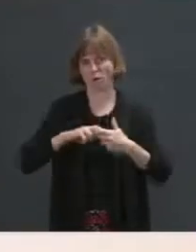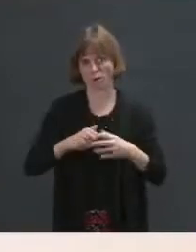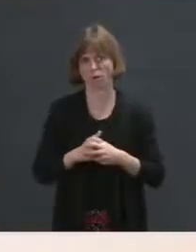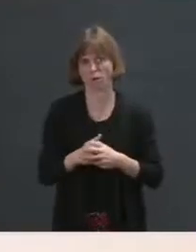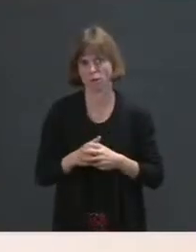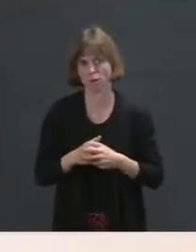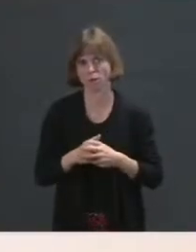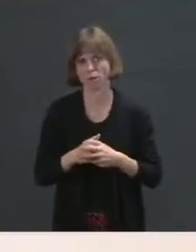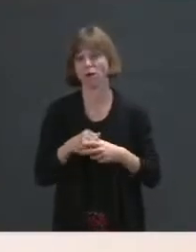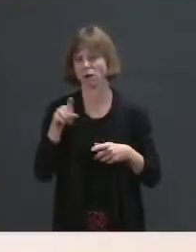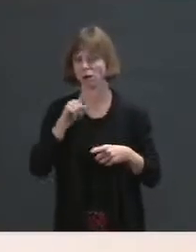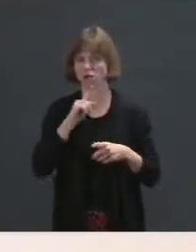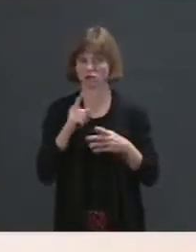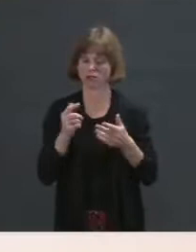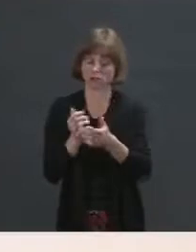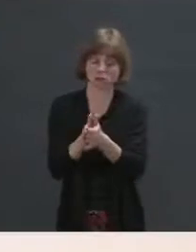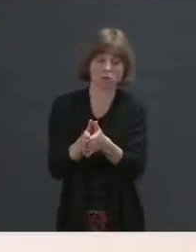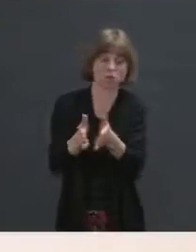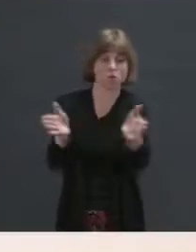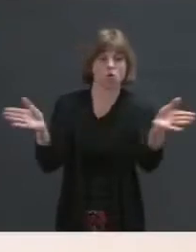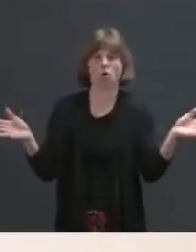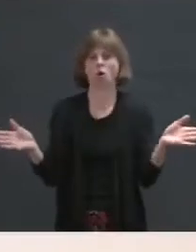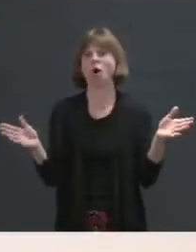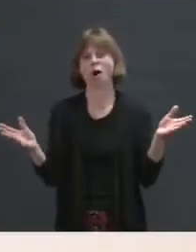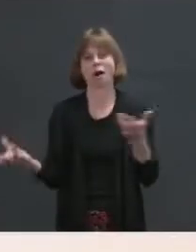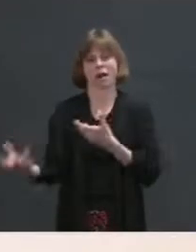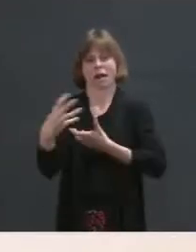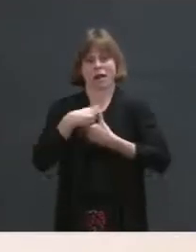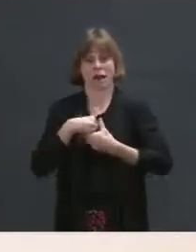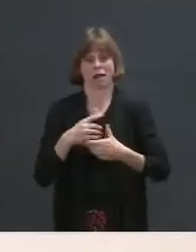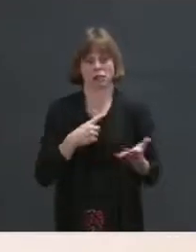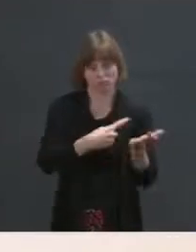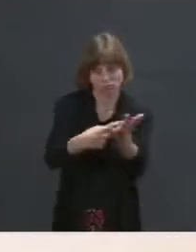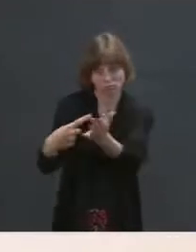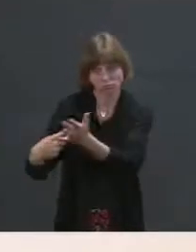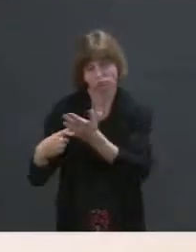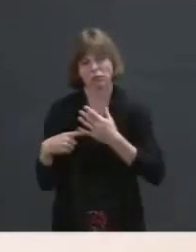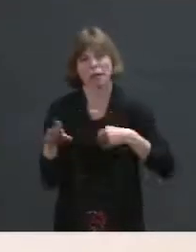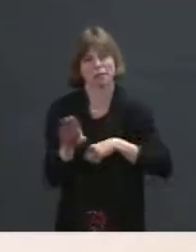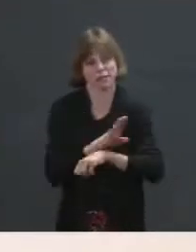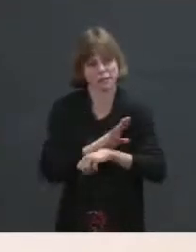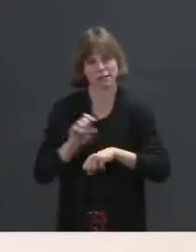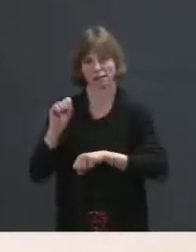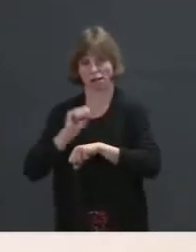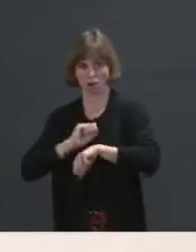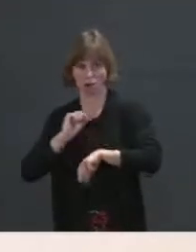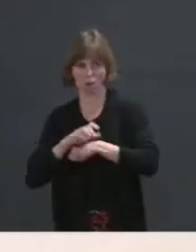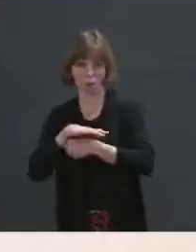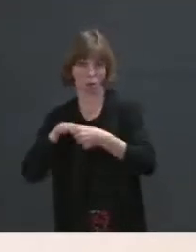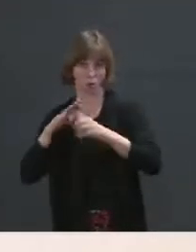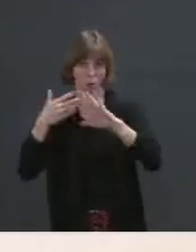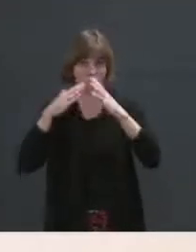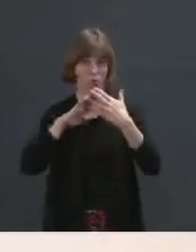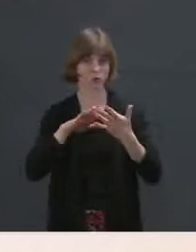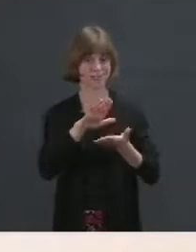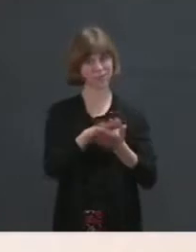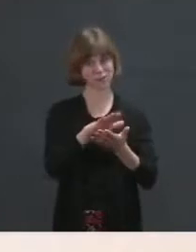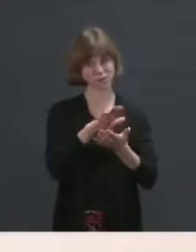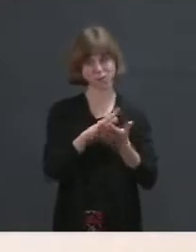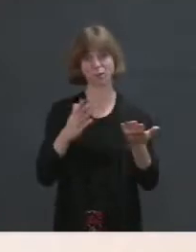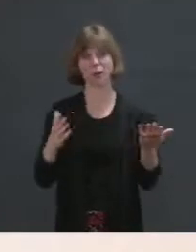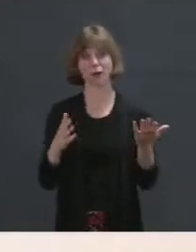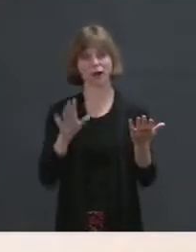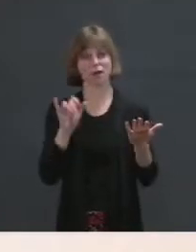broad engagement, broad conversations that will include business, labor, local communities, academia. This work is going